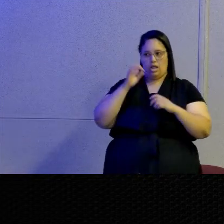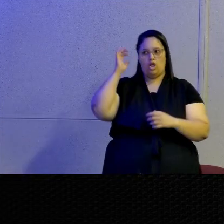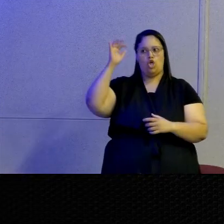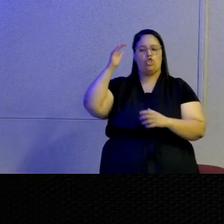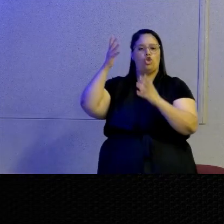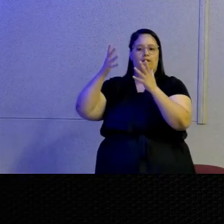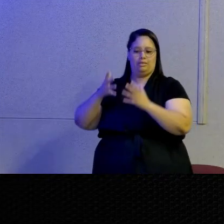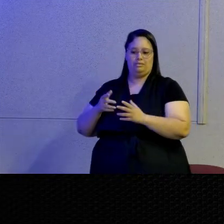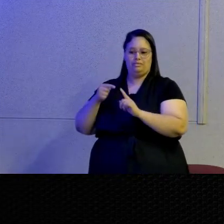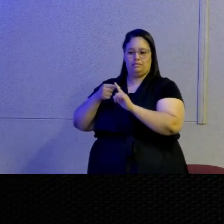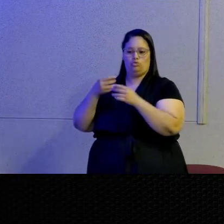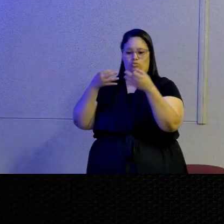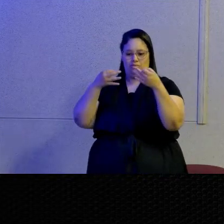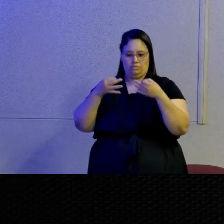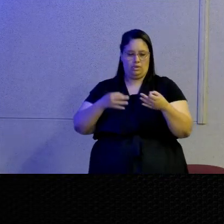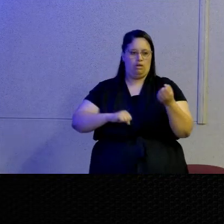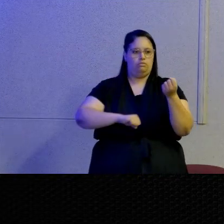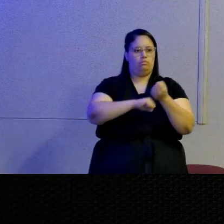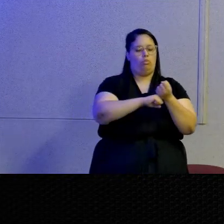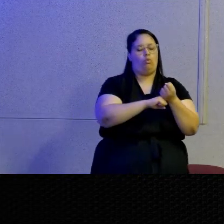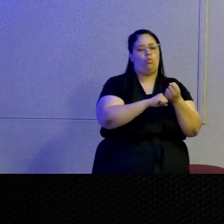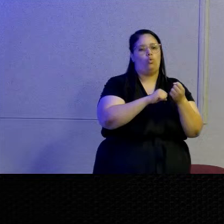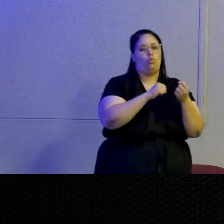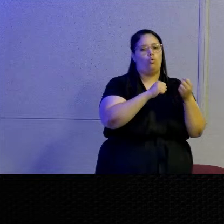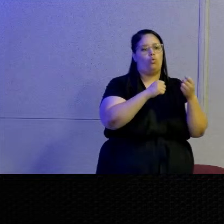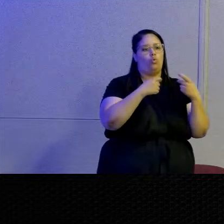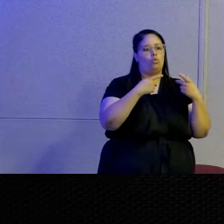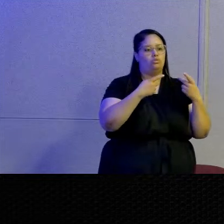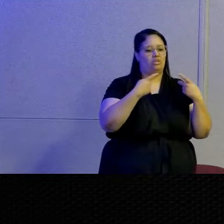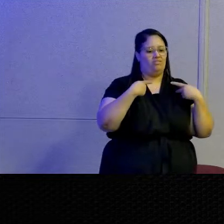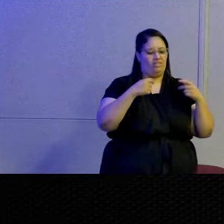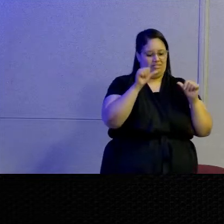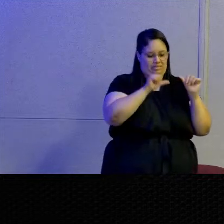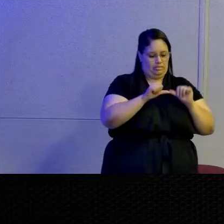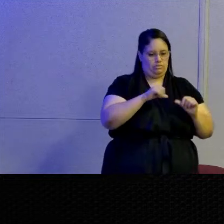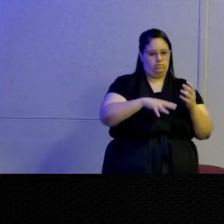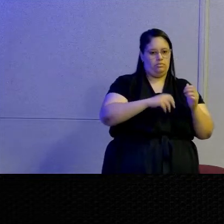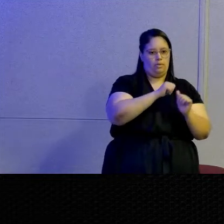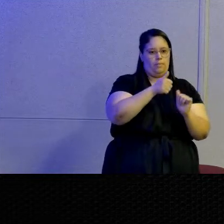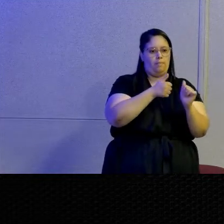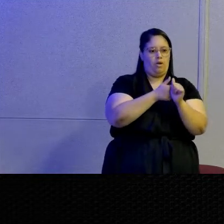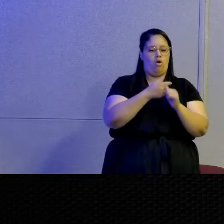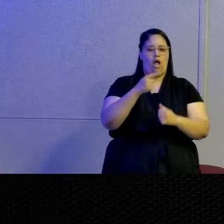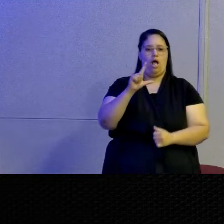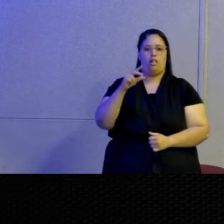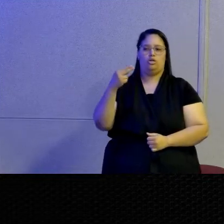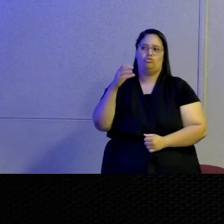assist experimentalists to understand the physics at LHC.